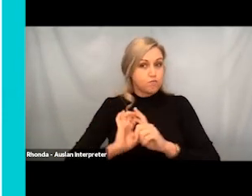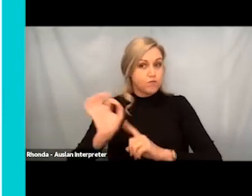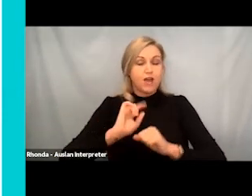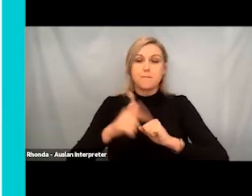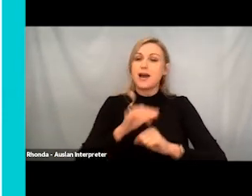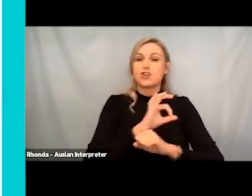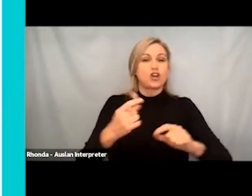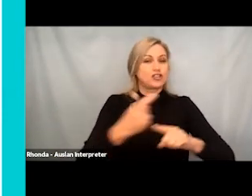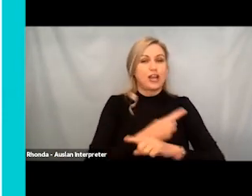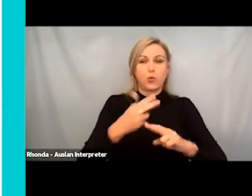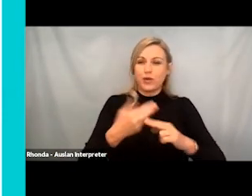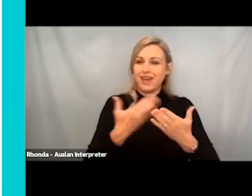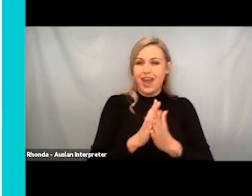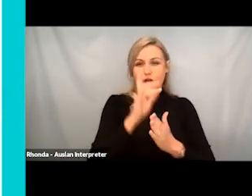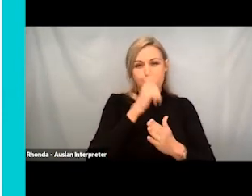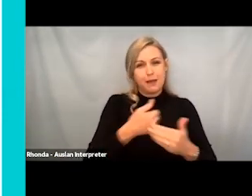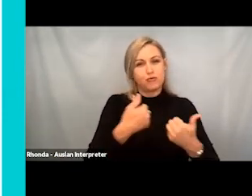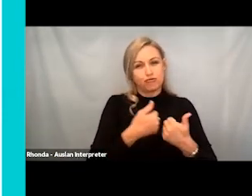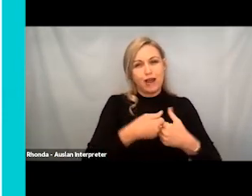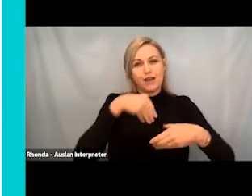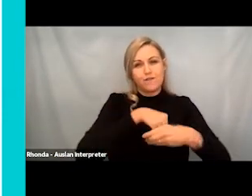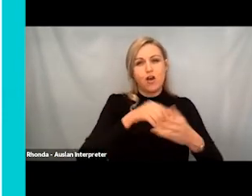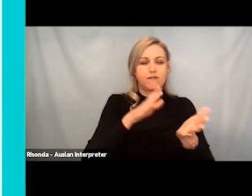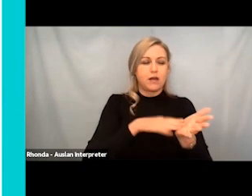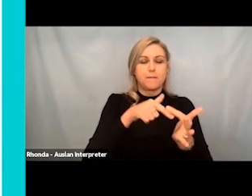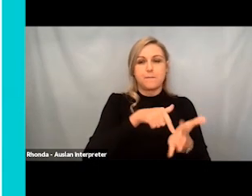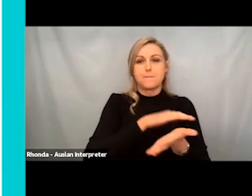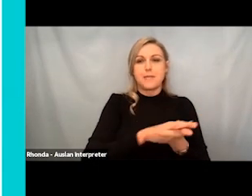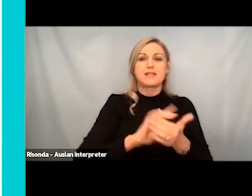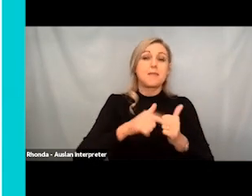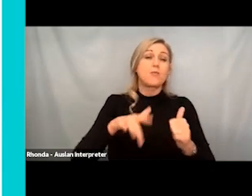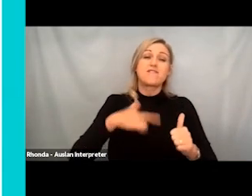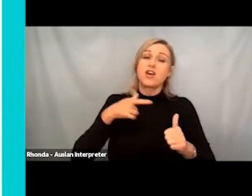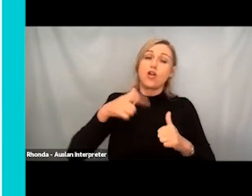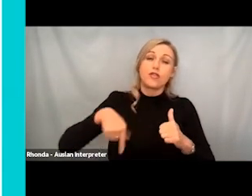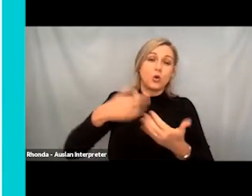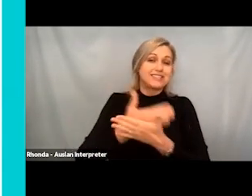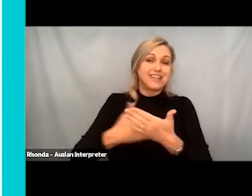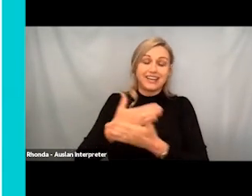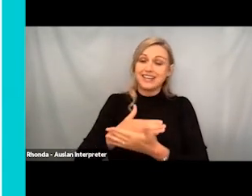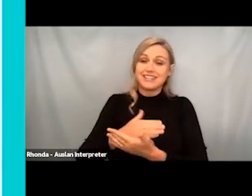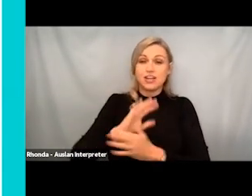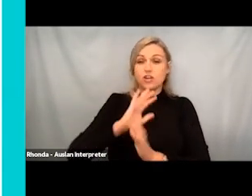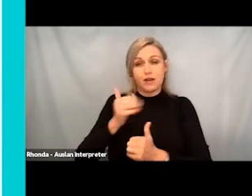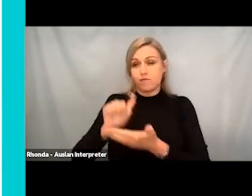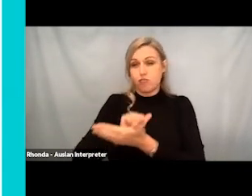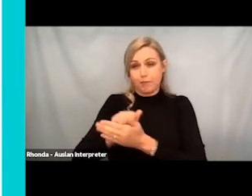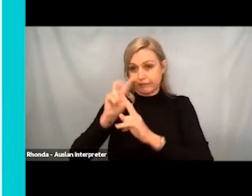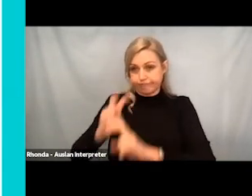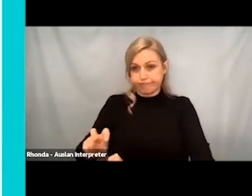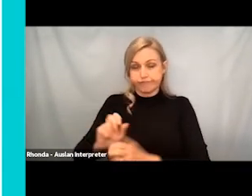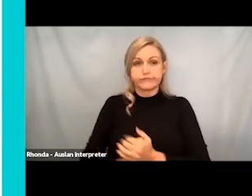any change in methamphetamine use, although we do recognise that those studies were perhaps underpowered or underdosed. Enter onto the